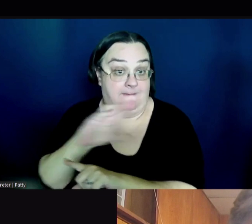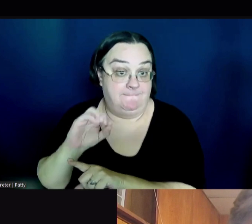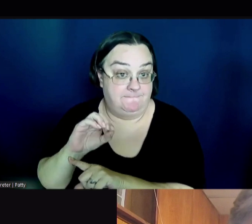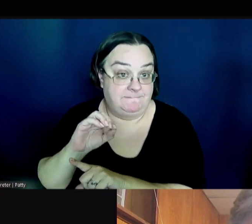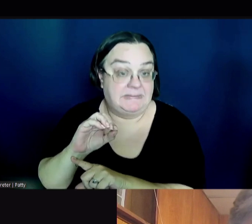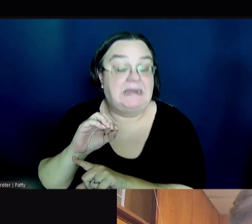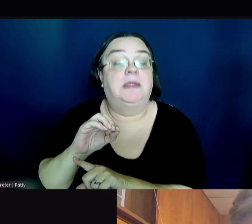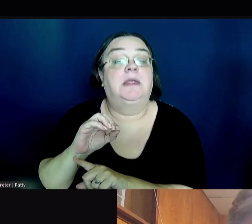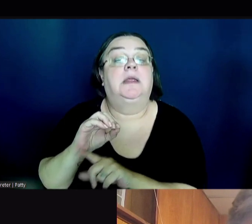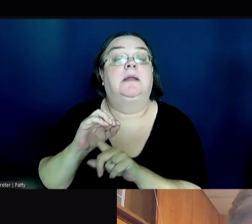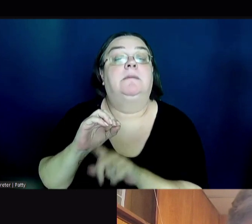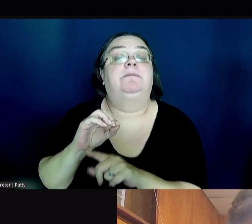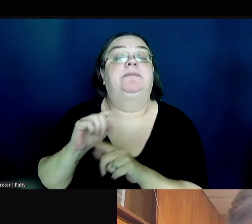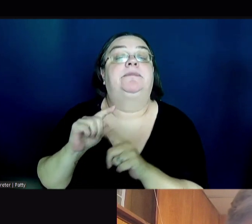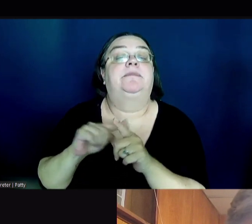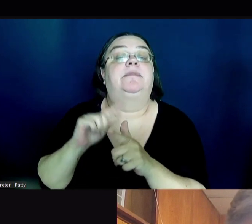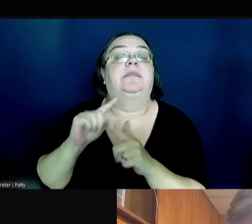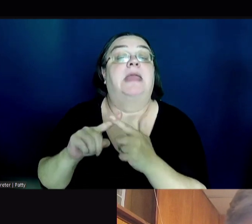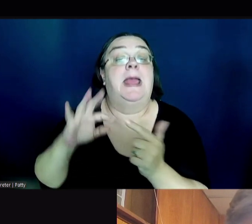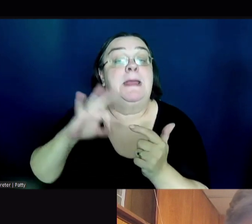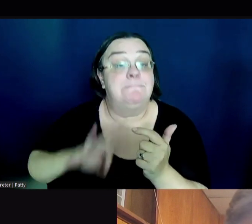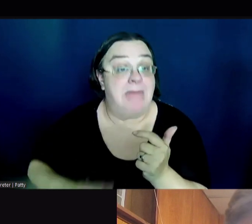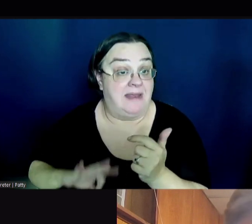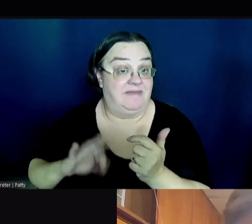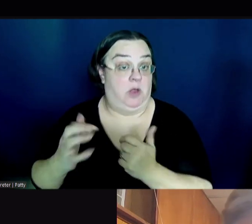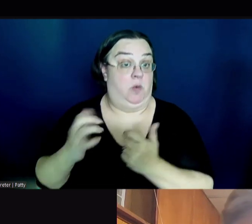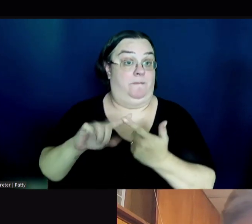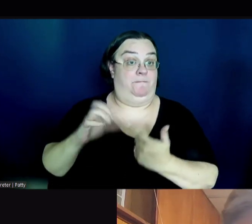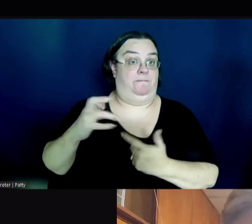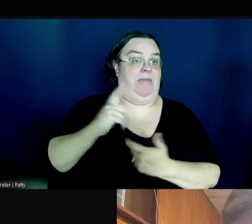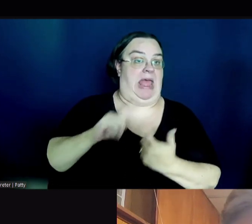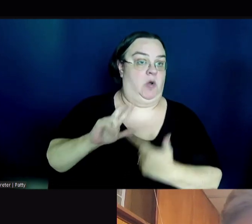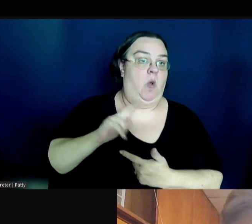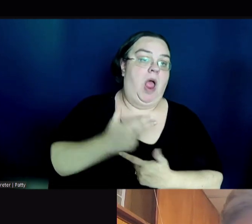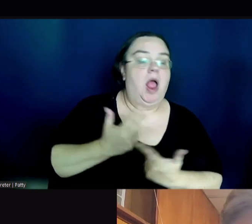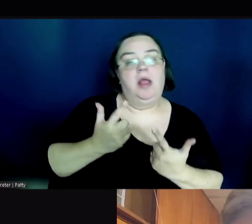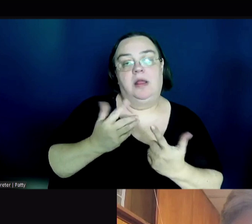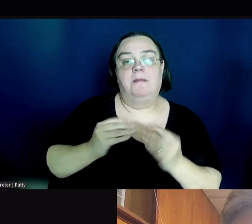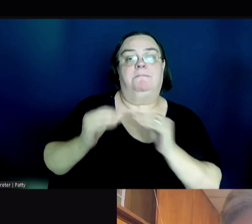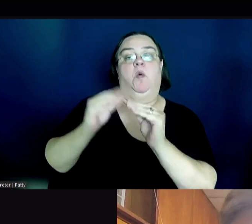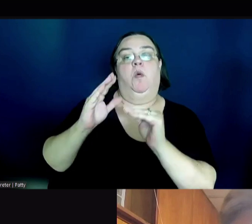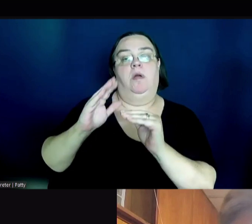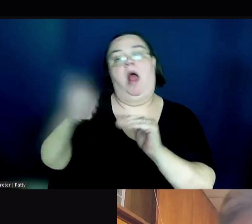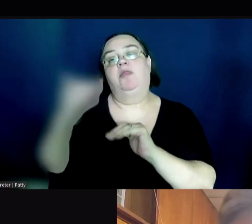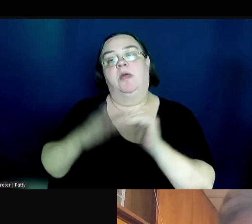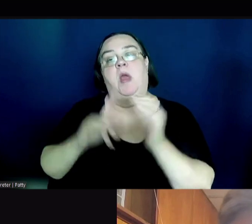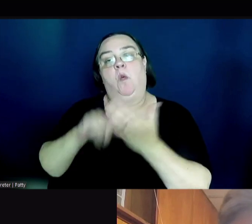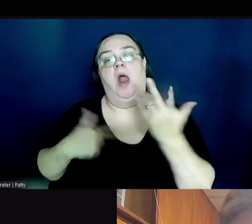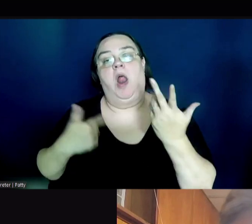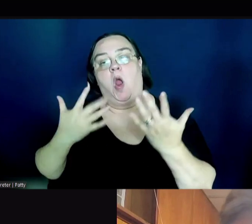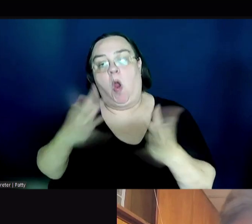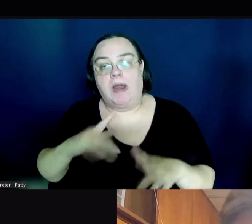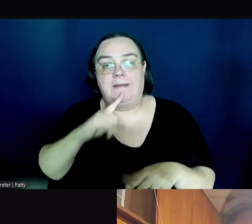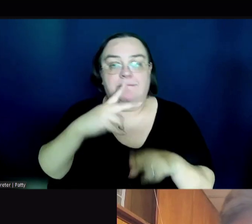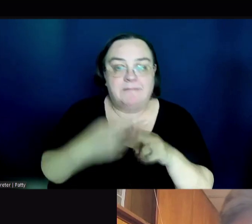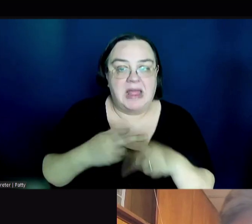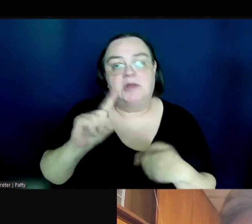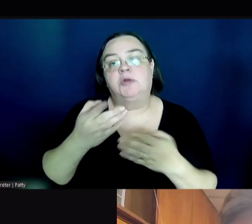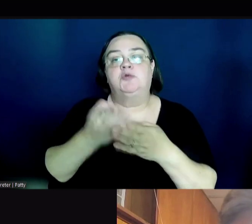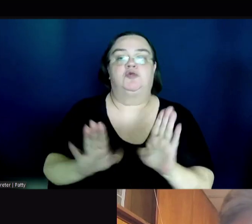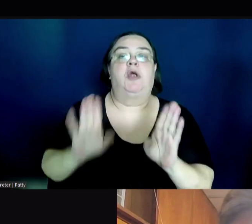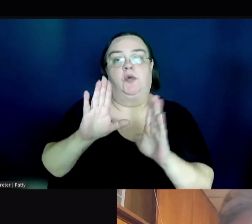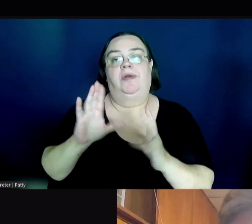then the benefit back to us, beyond the ones I just mentioned, and beyond just the general good of solar